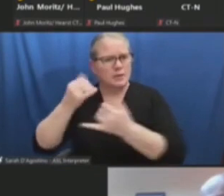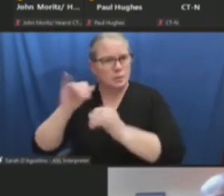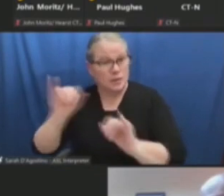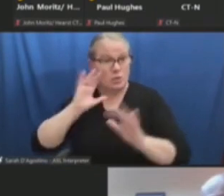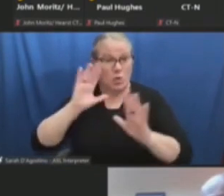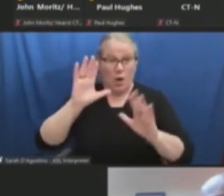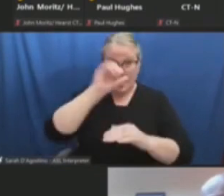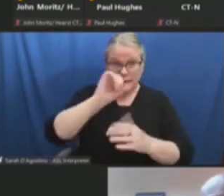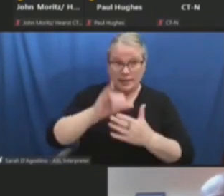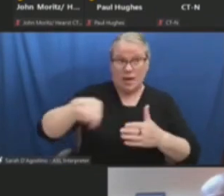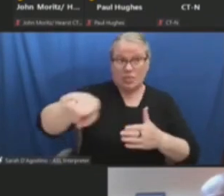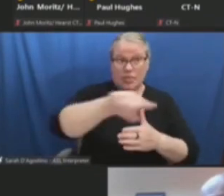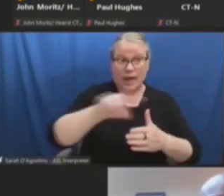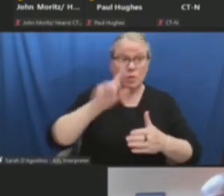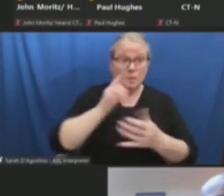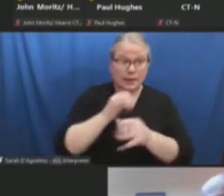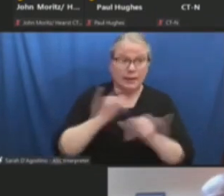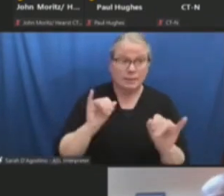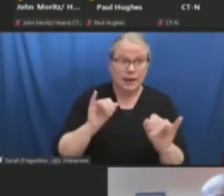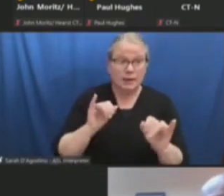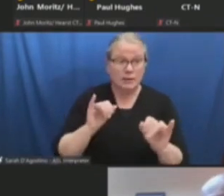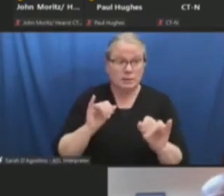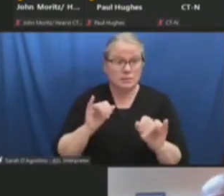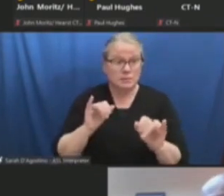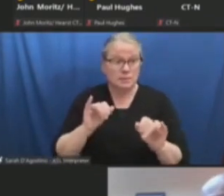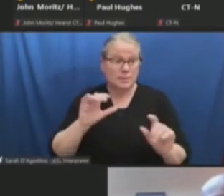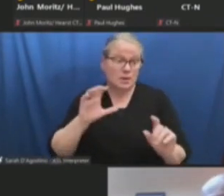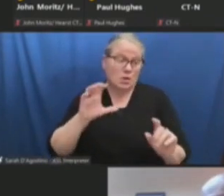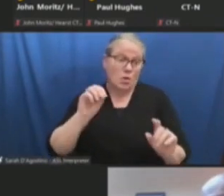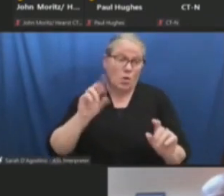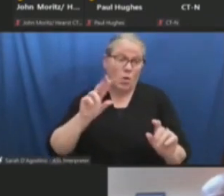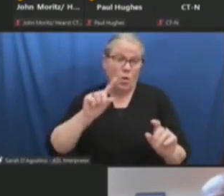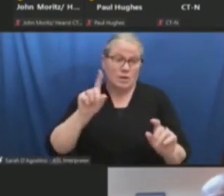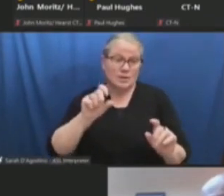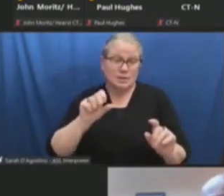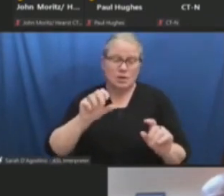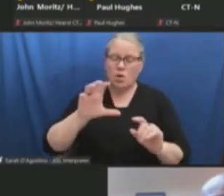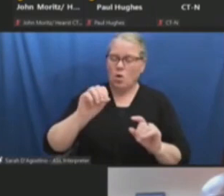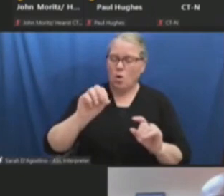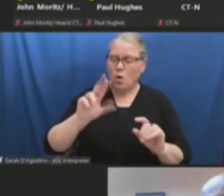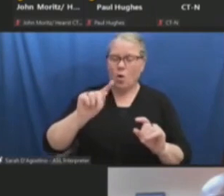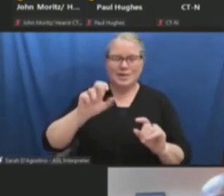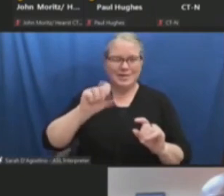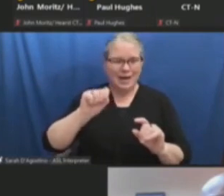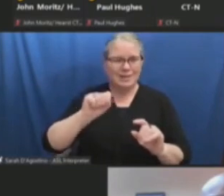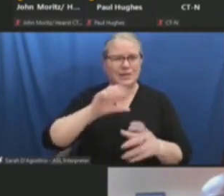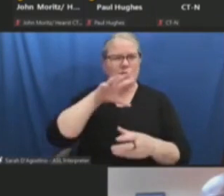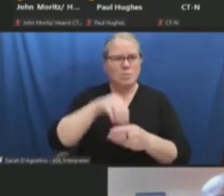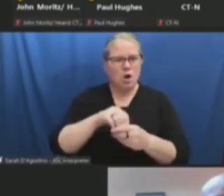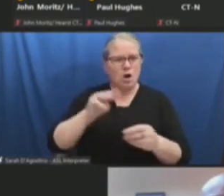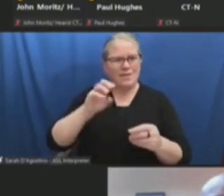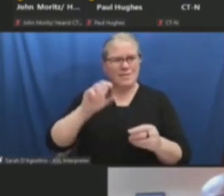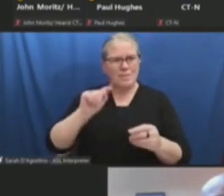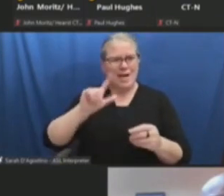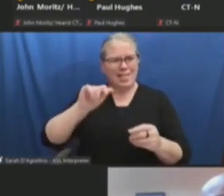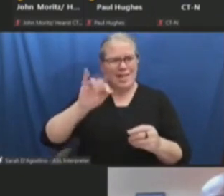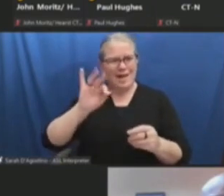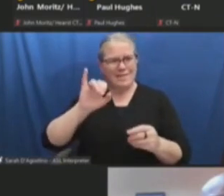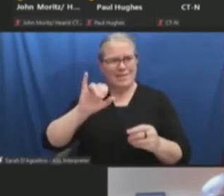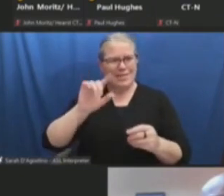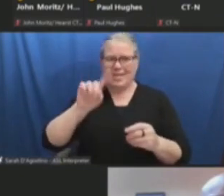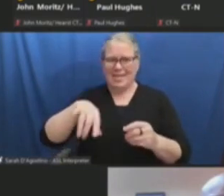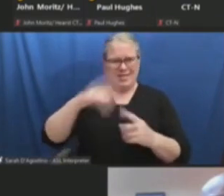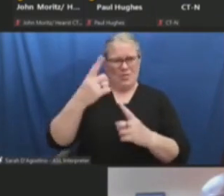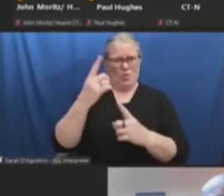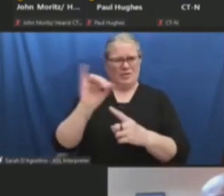be independent because with respect to Mr. Cortez, he's part of MetLife, which is just one insurance company. So clearly he would be pushing, you know, a